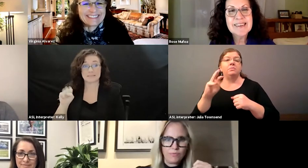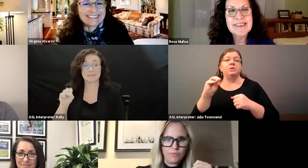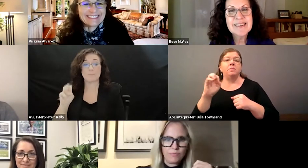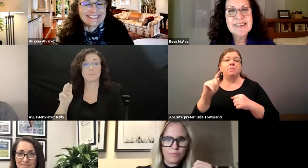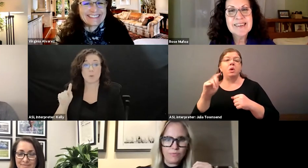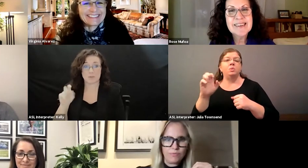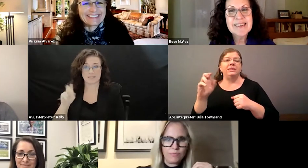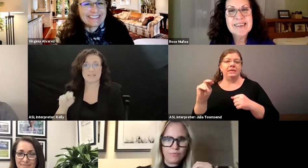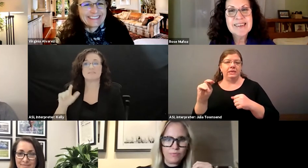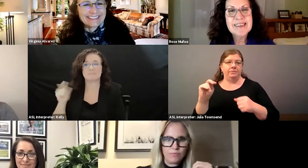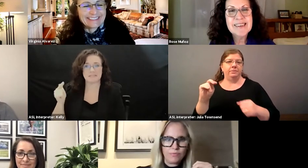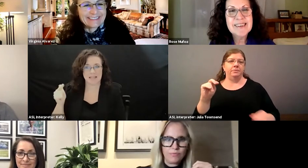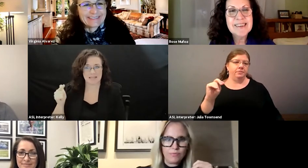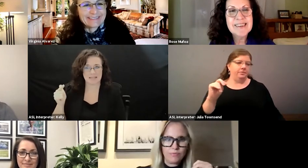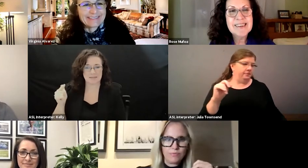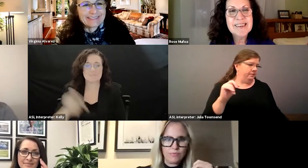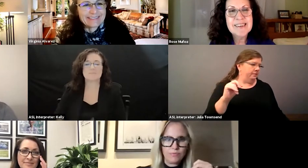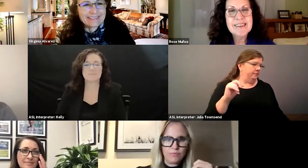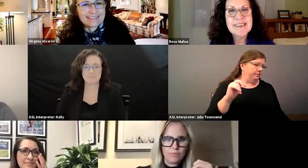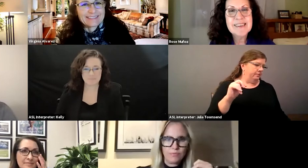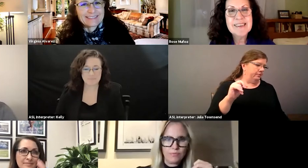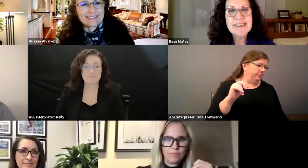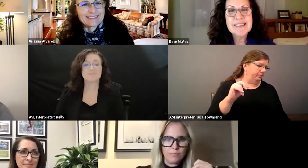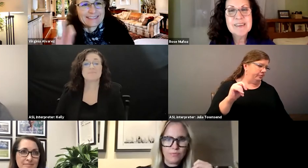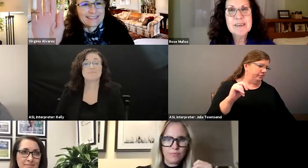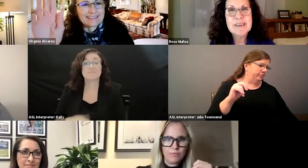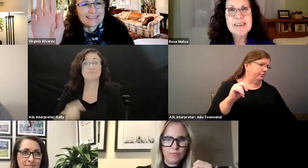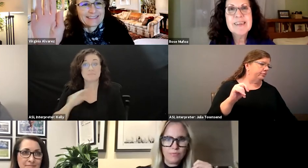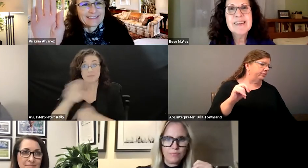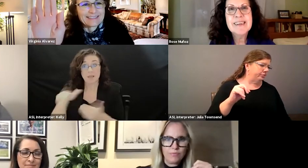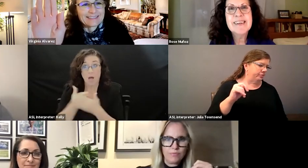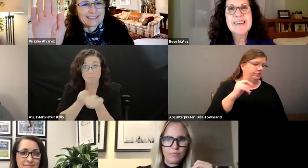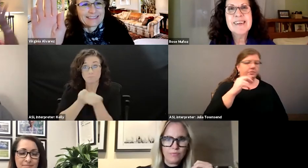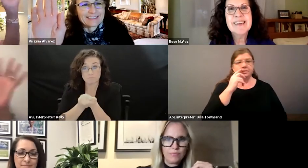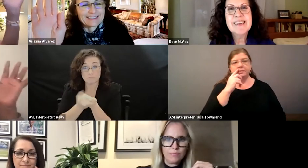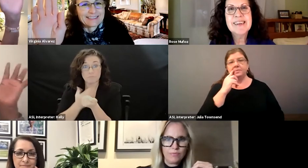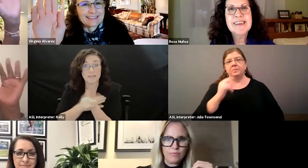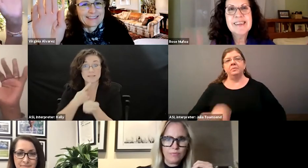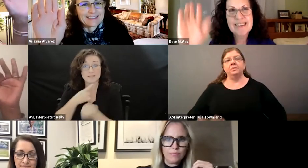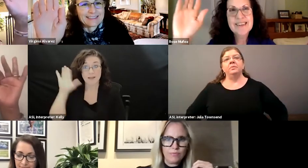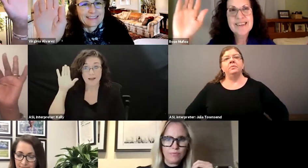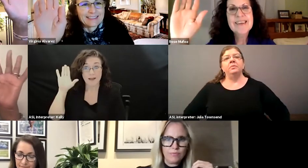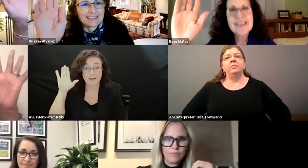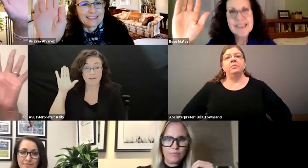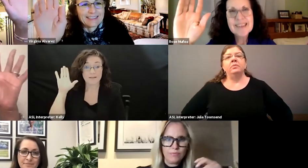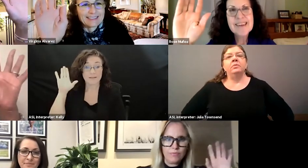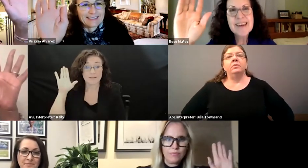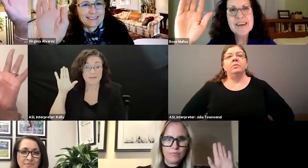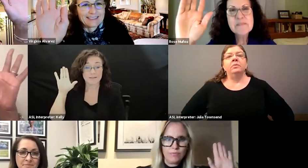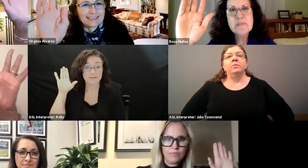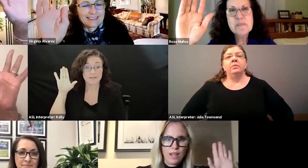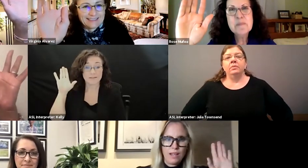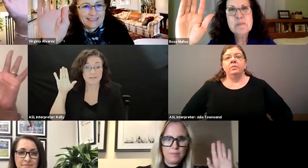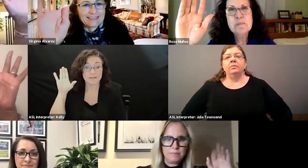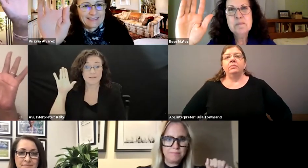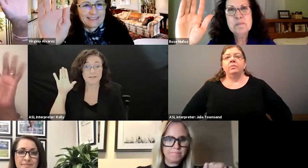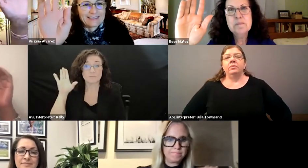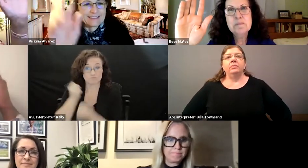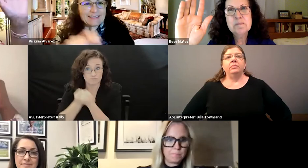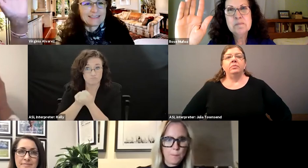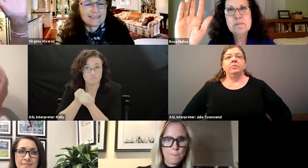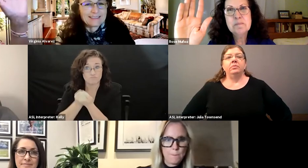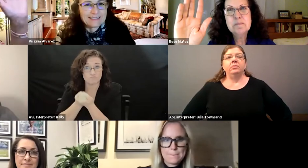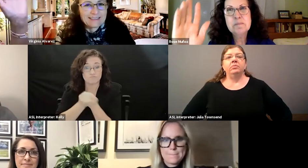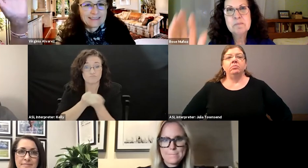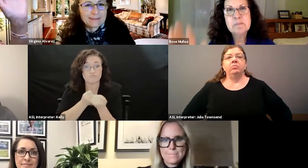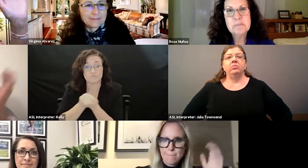sims moton so all in favor please signify by saying i are raising your hand i'm hi